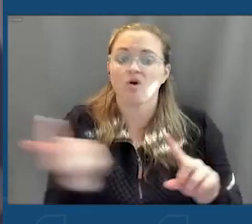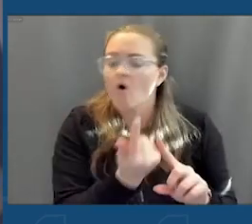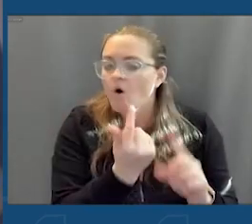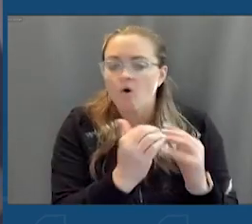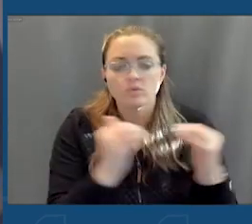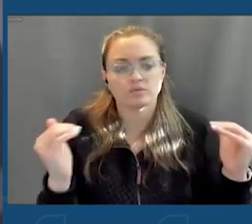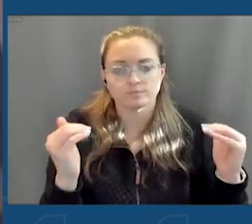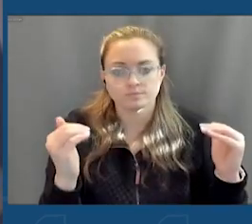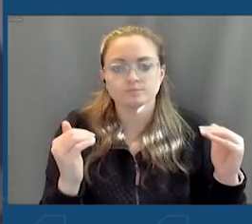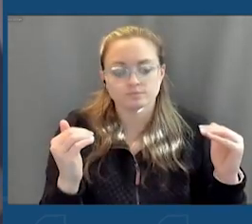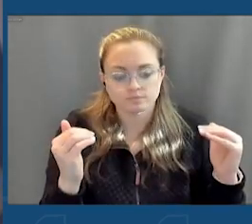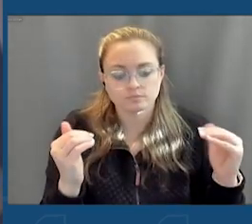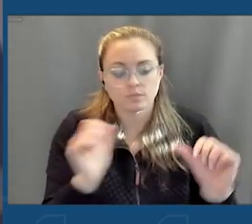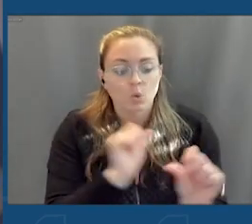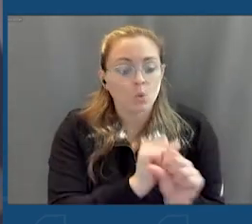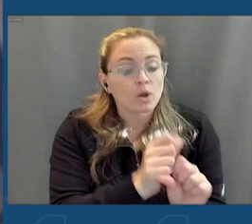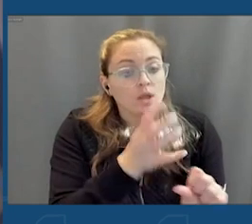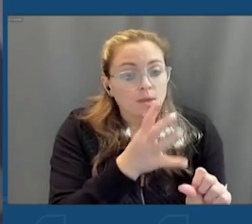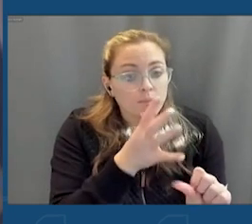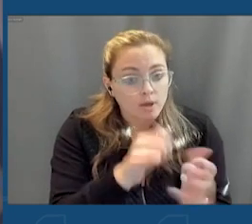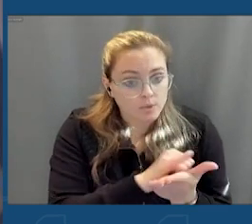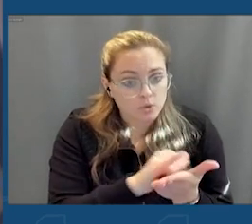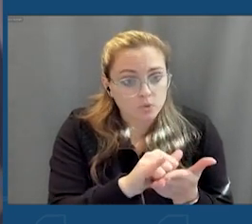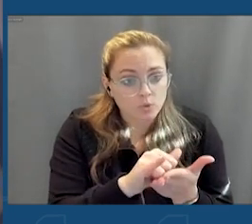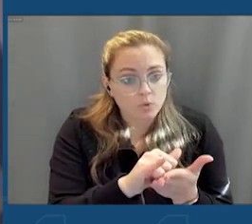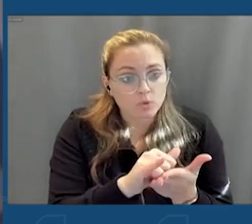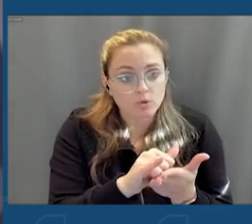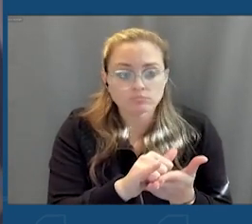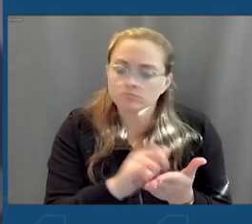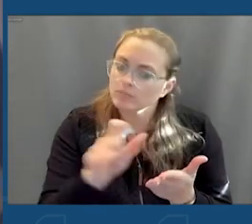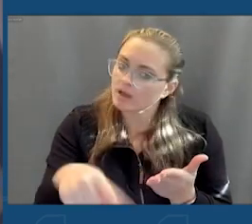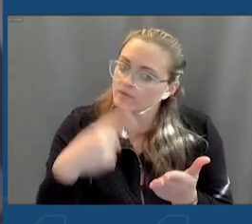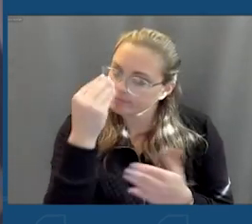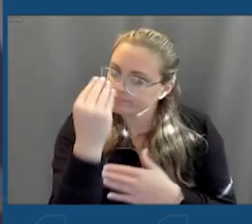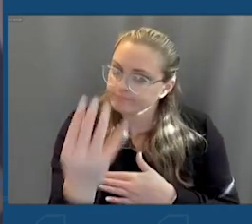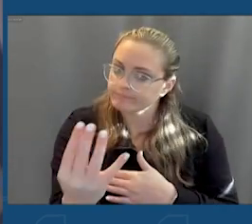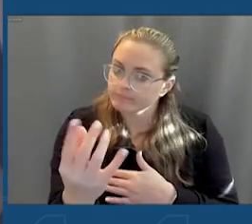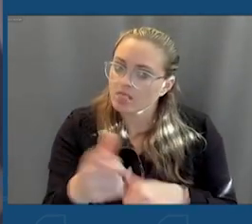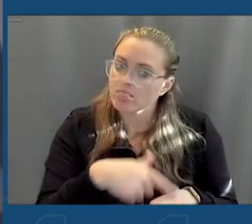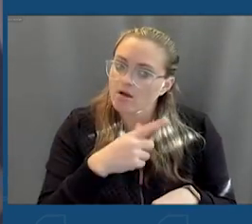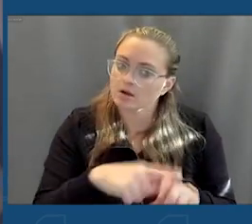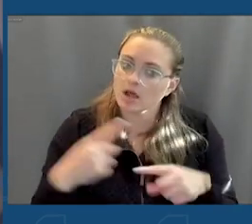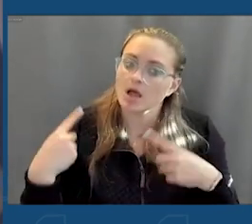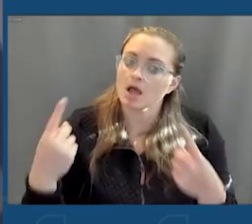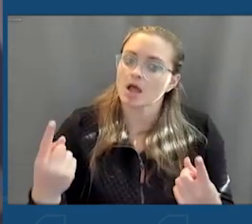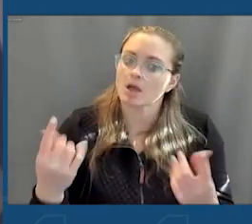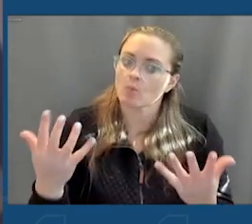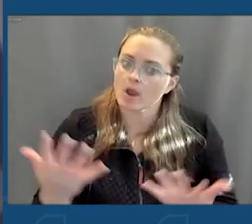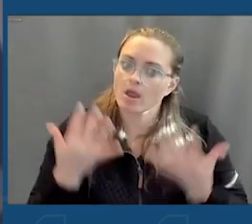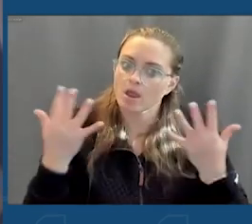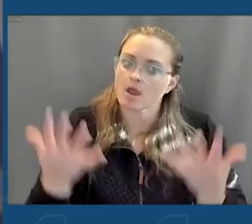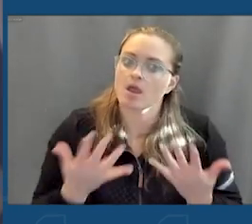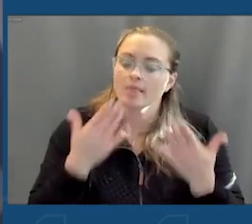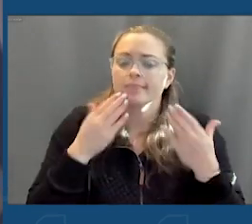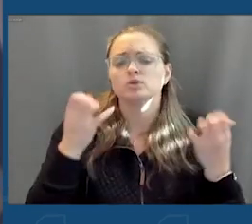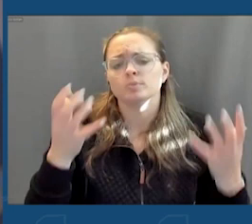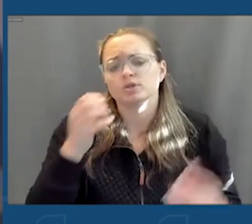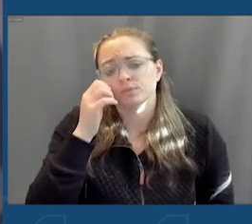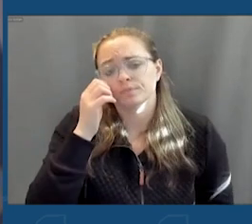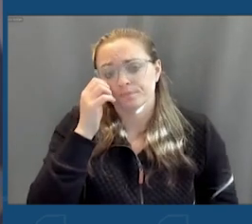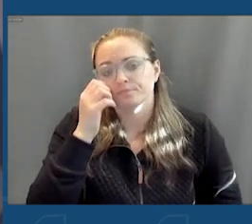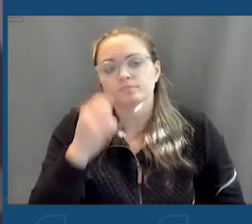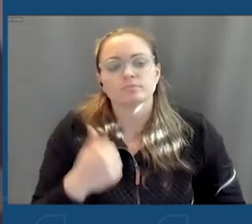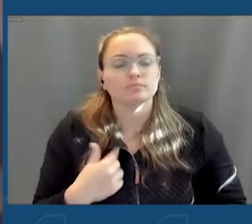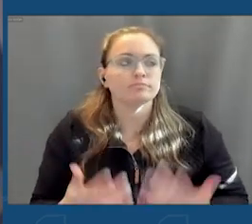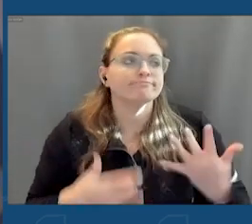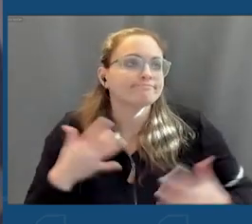fronts. As a working mother in New York, I must say, Governor, it has been a long time coming. Thank you so much. I am so